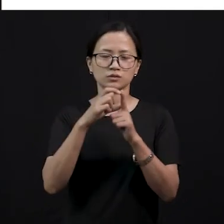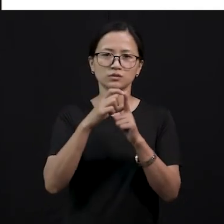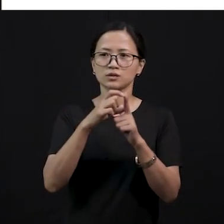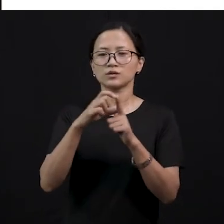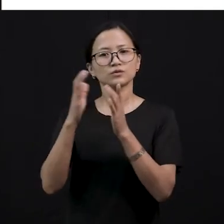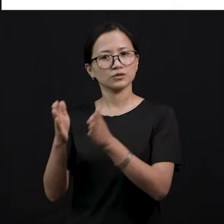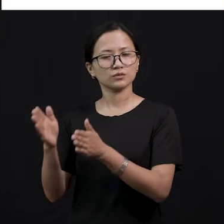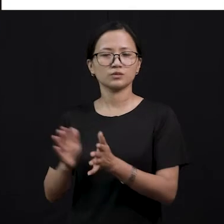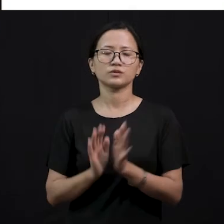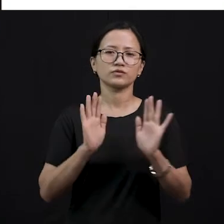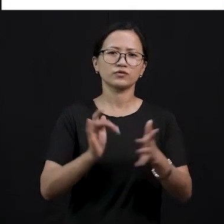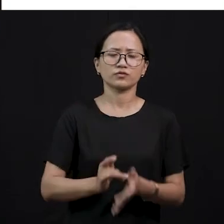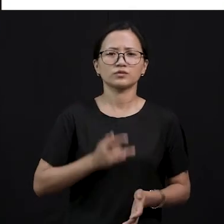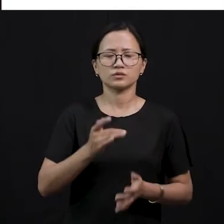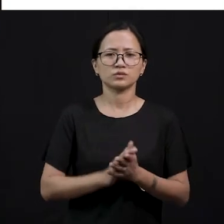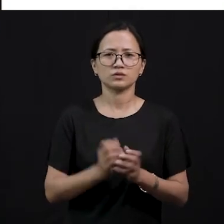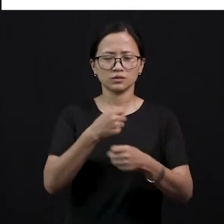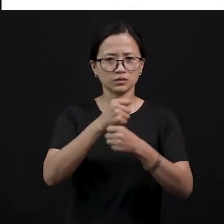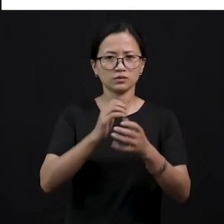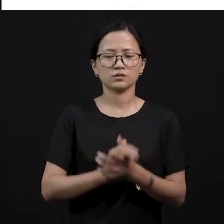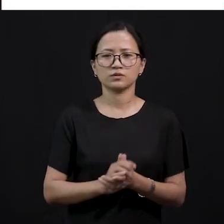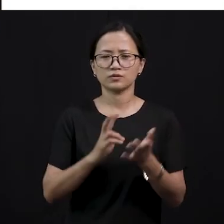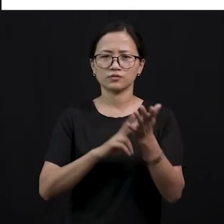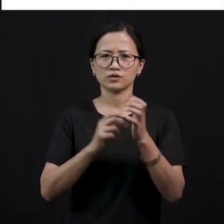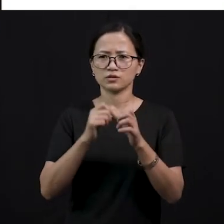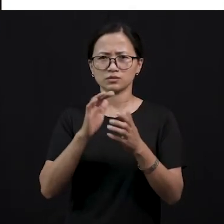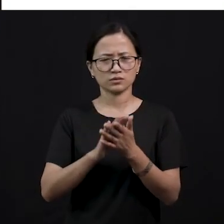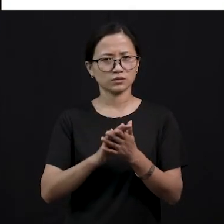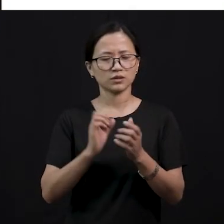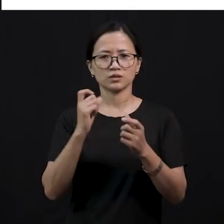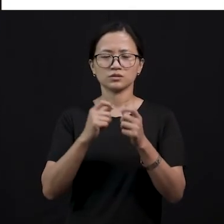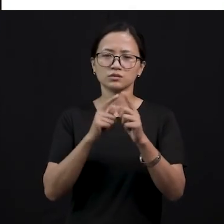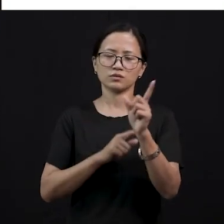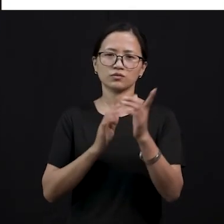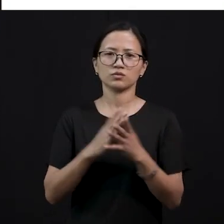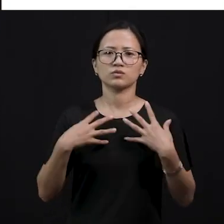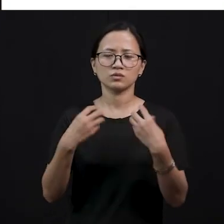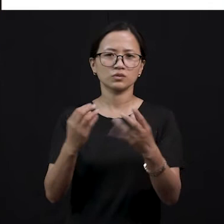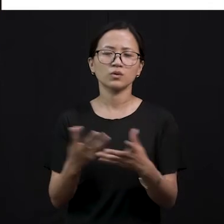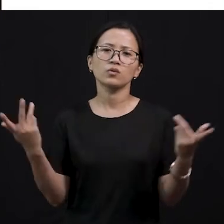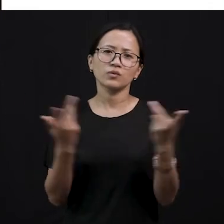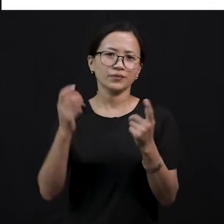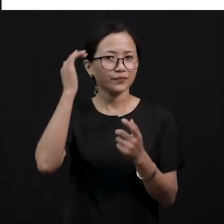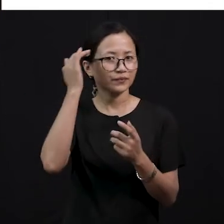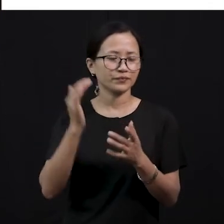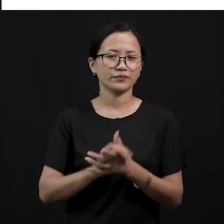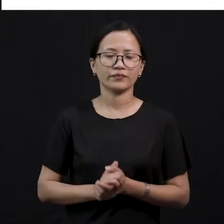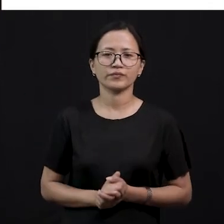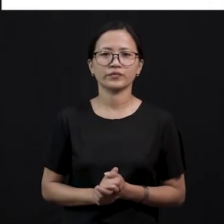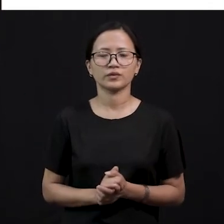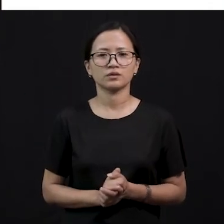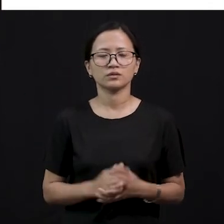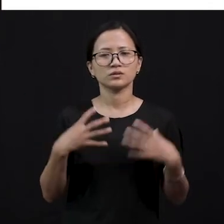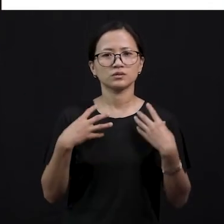department, supposing you feel that the advertisement that was made for the vacancy that did not really happen, and you really want to know what happened to that